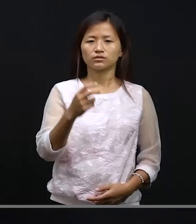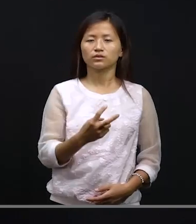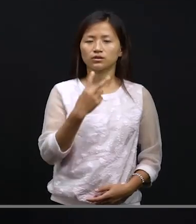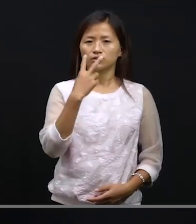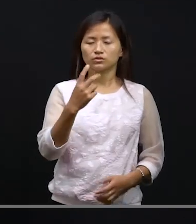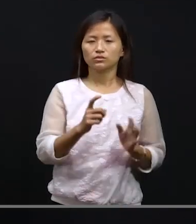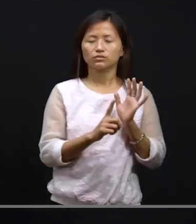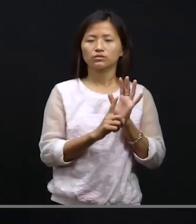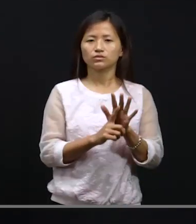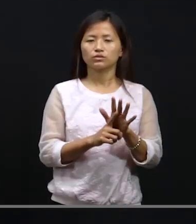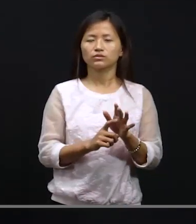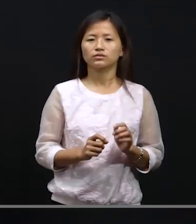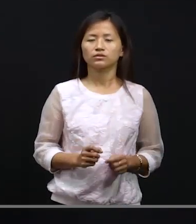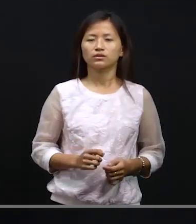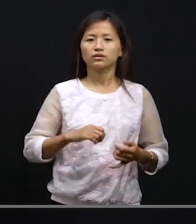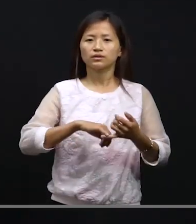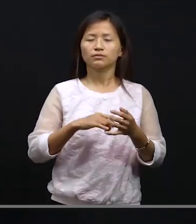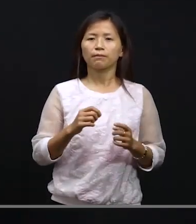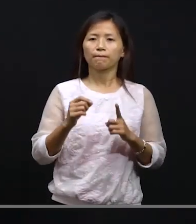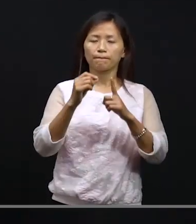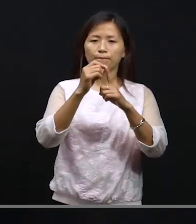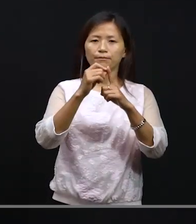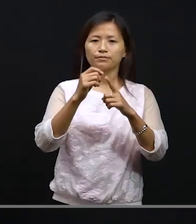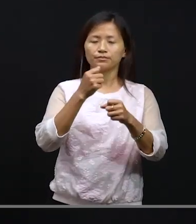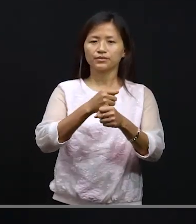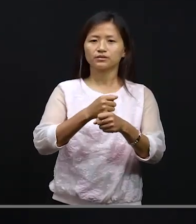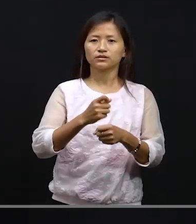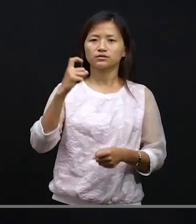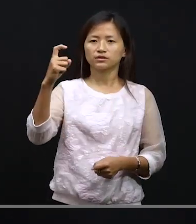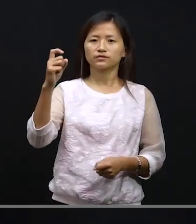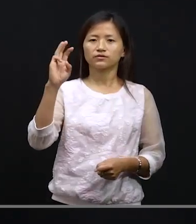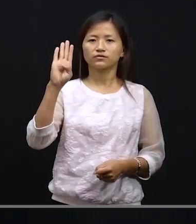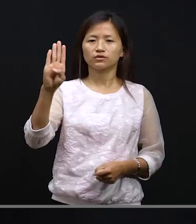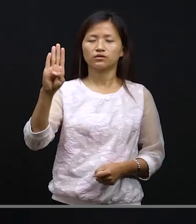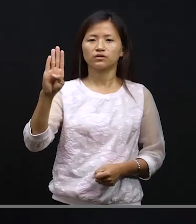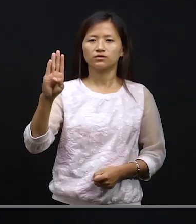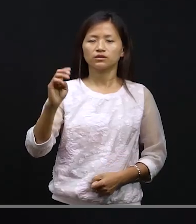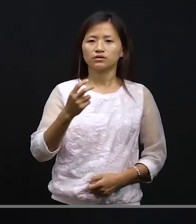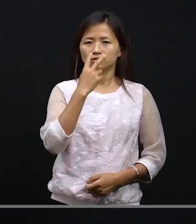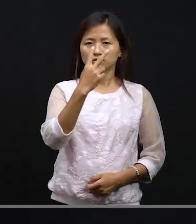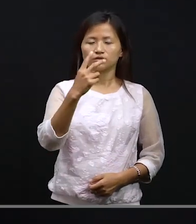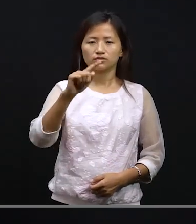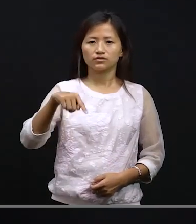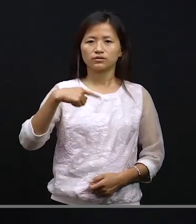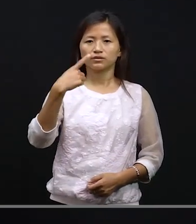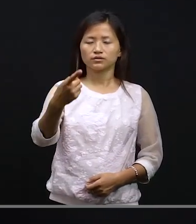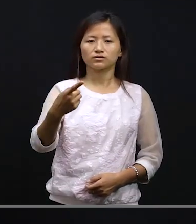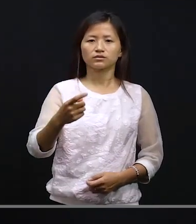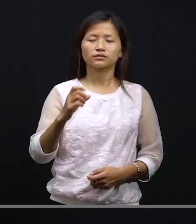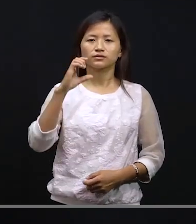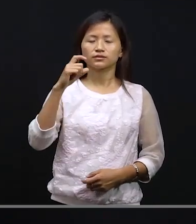out the questions that are given at the back of the page, that is in page number 74, and we will see you next class.